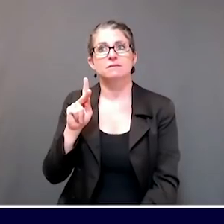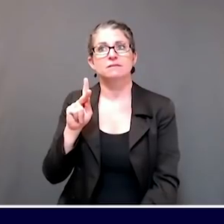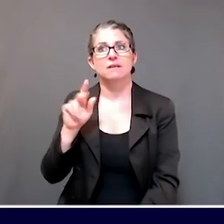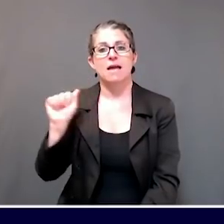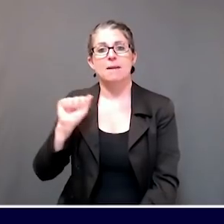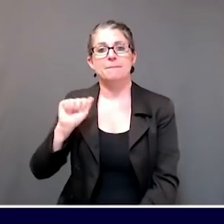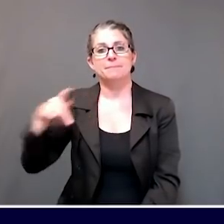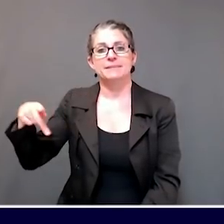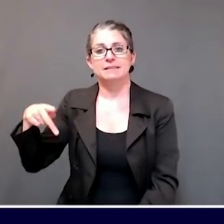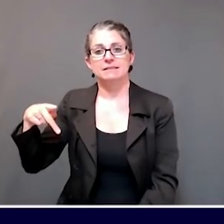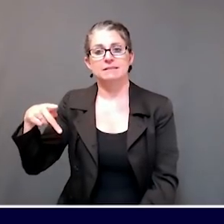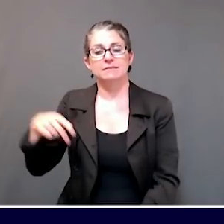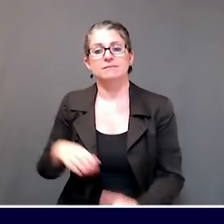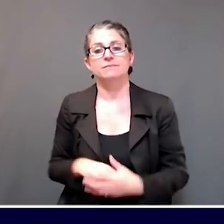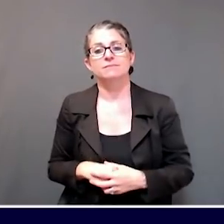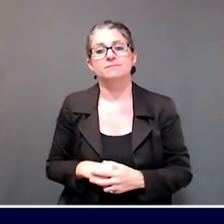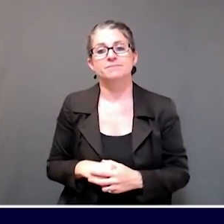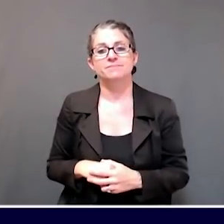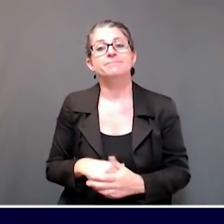much.